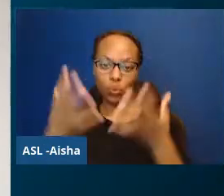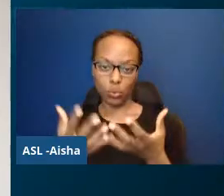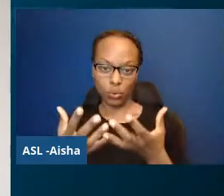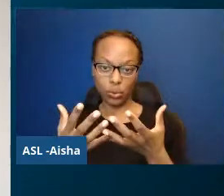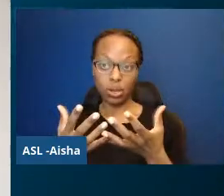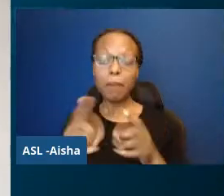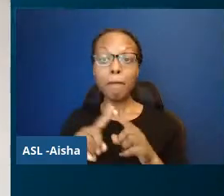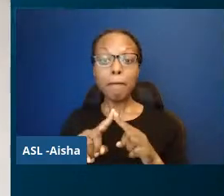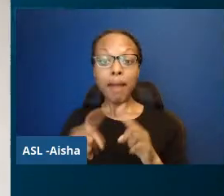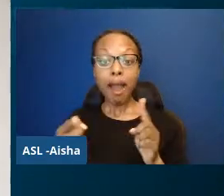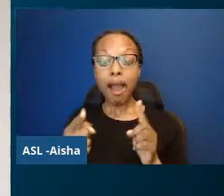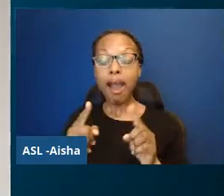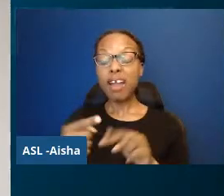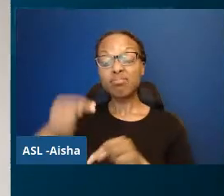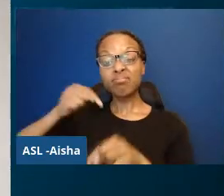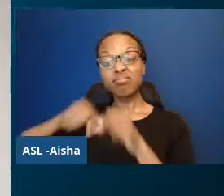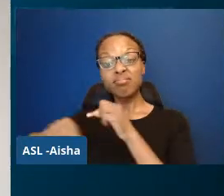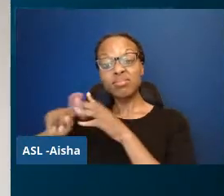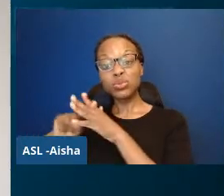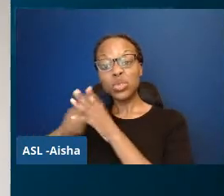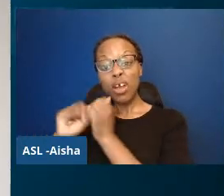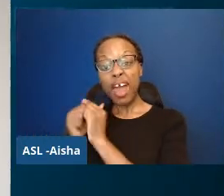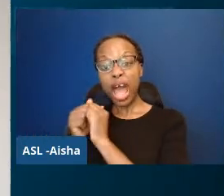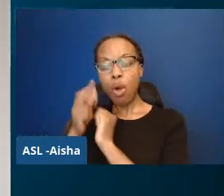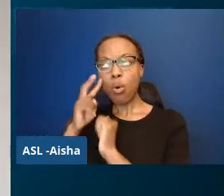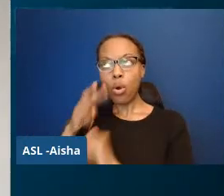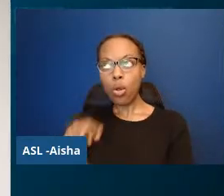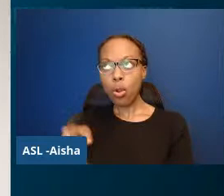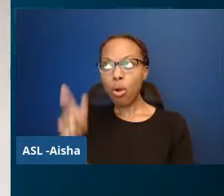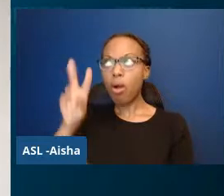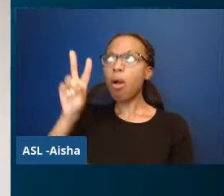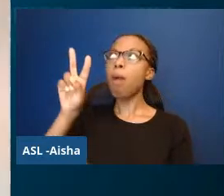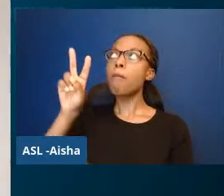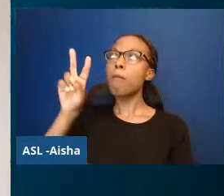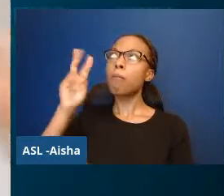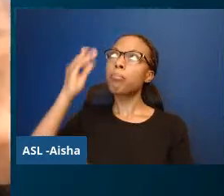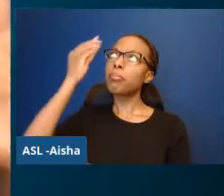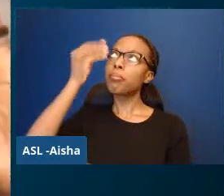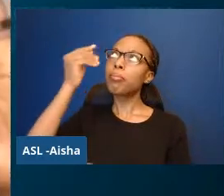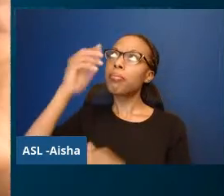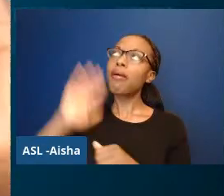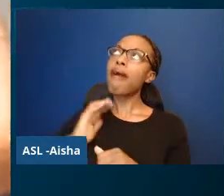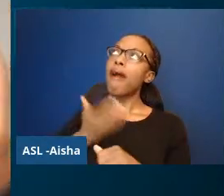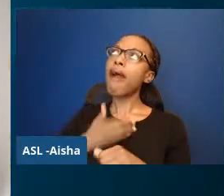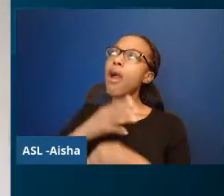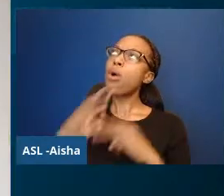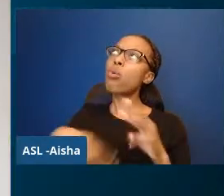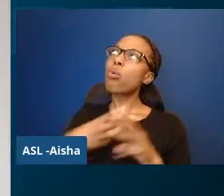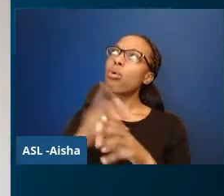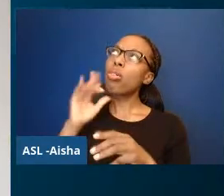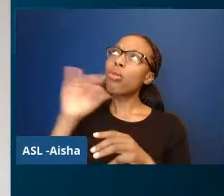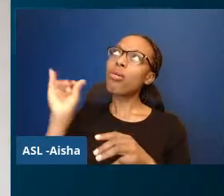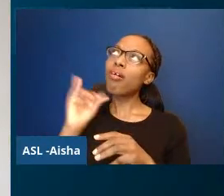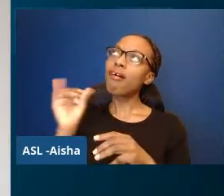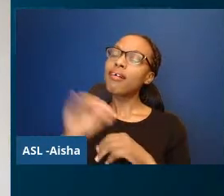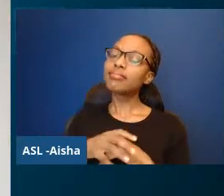actually what we're going to be doing today. We're going to be using free software that anyone can download, and we'll see if we can put that into the comments